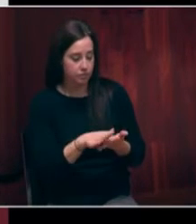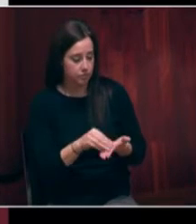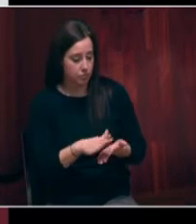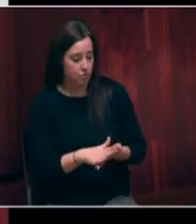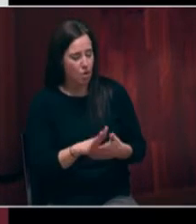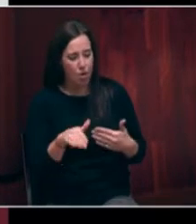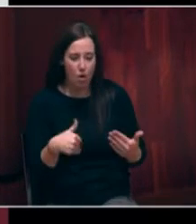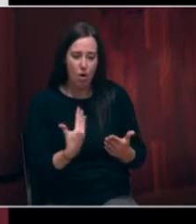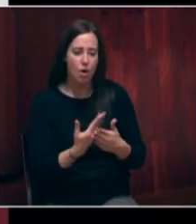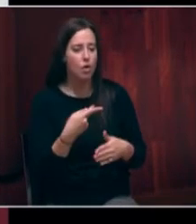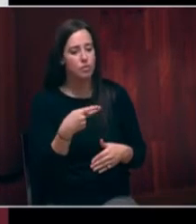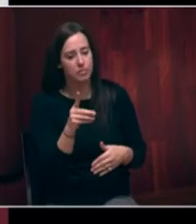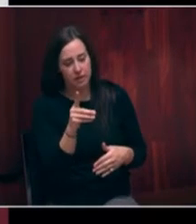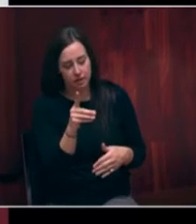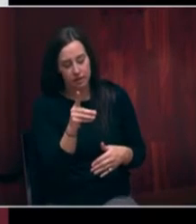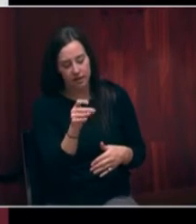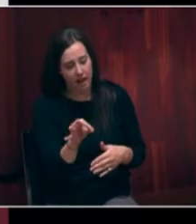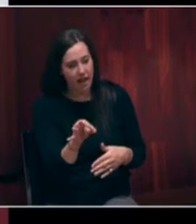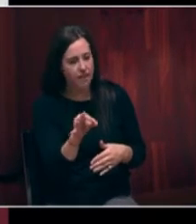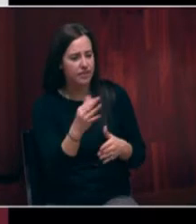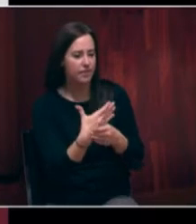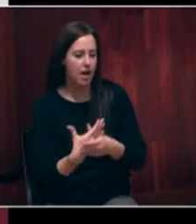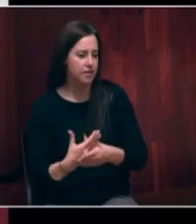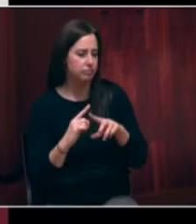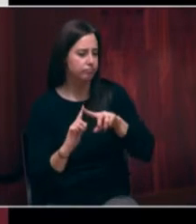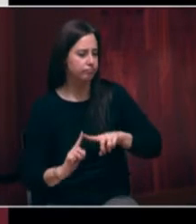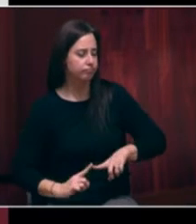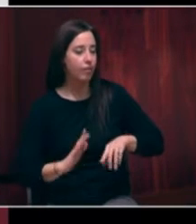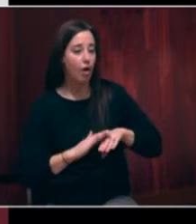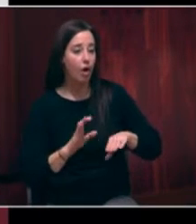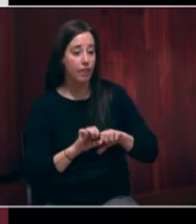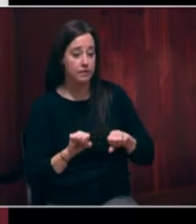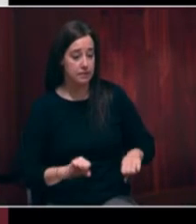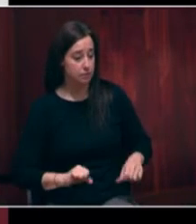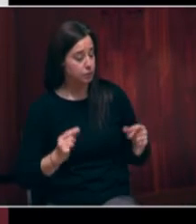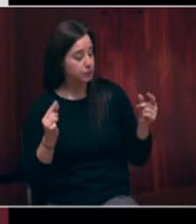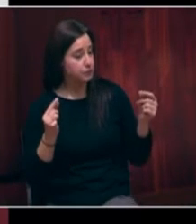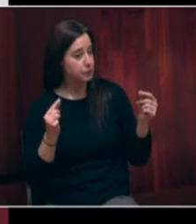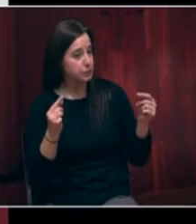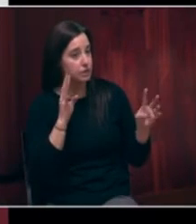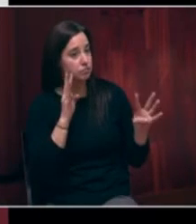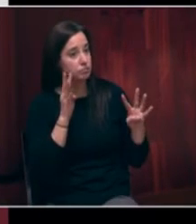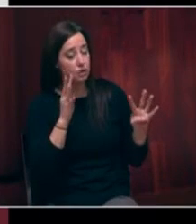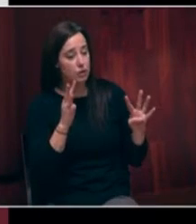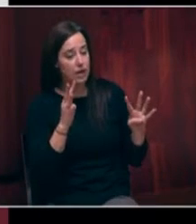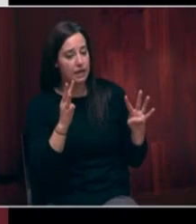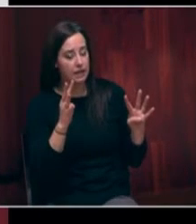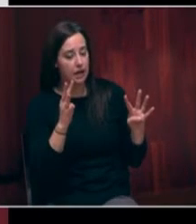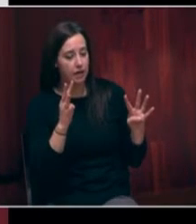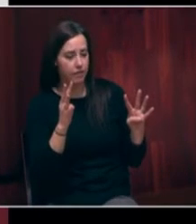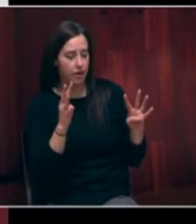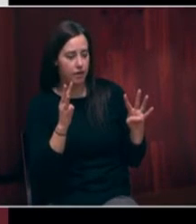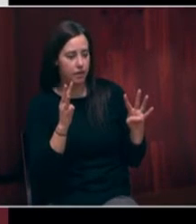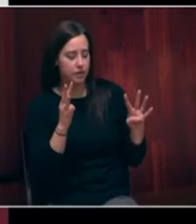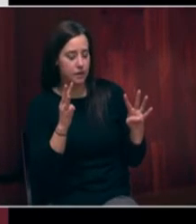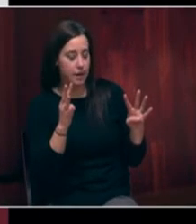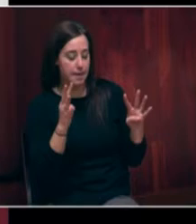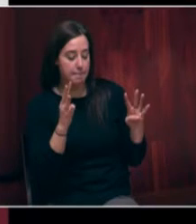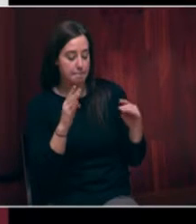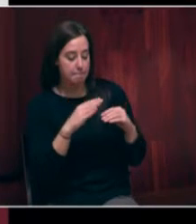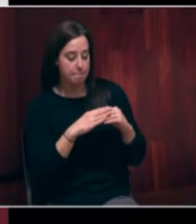you know, all the PDFs and files that we have on our systems. So what we've done here is we've created like a release valve for agencies, meaning that